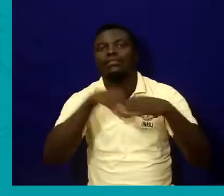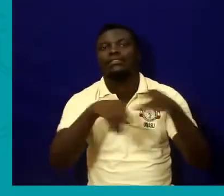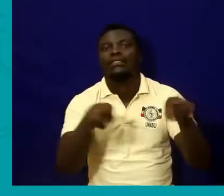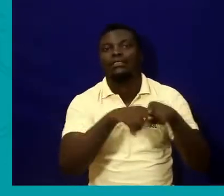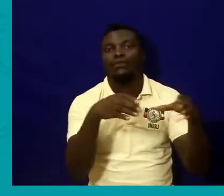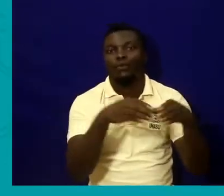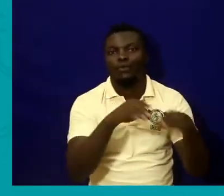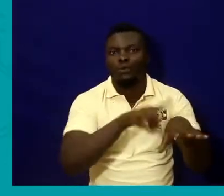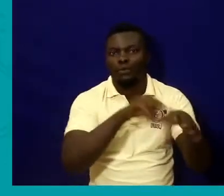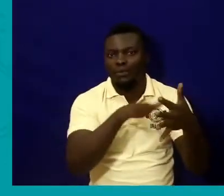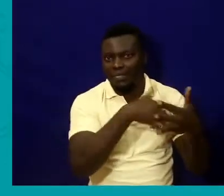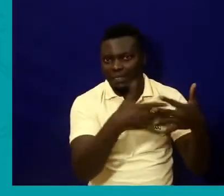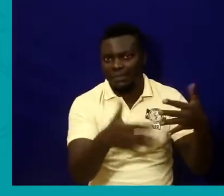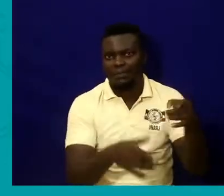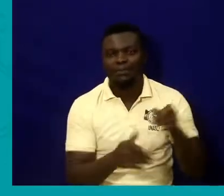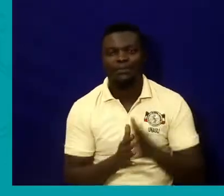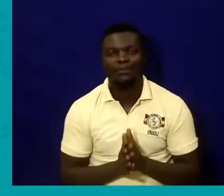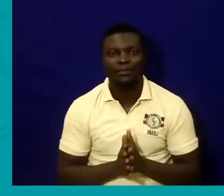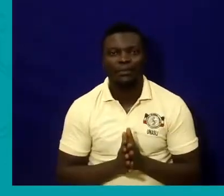table.